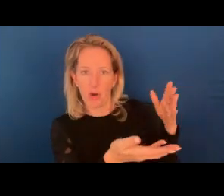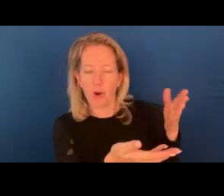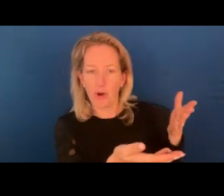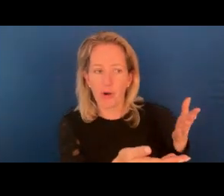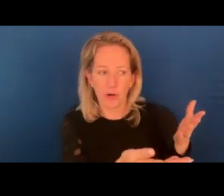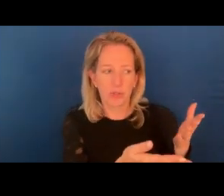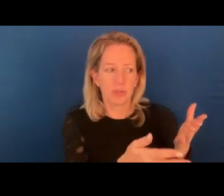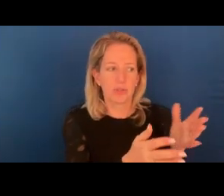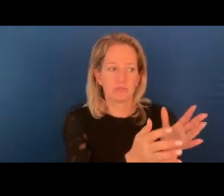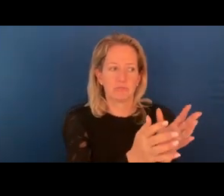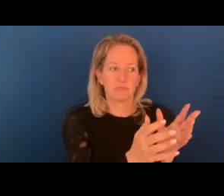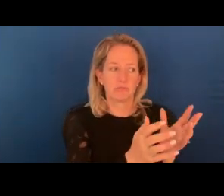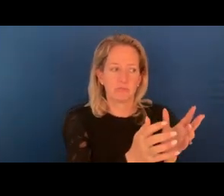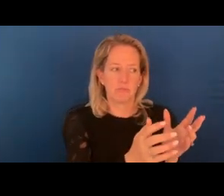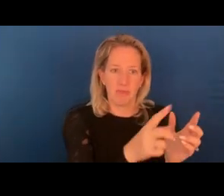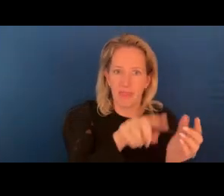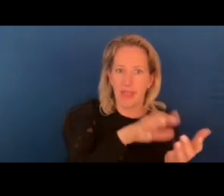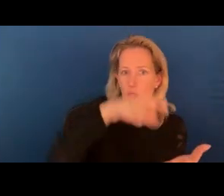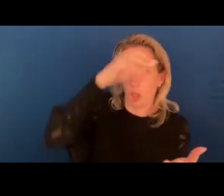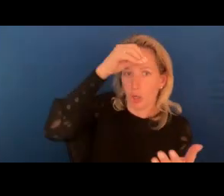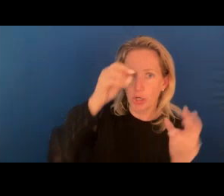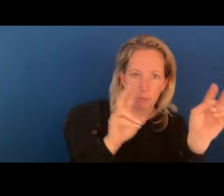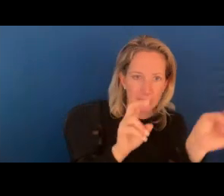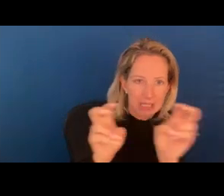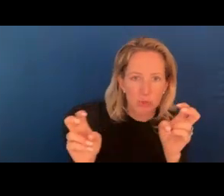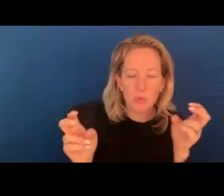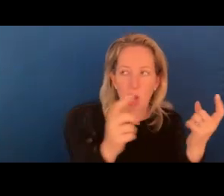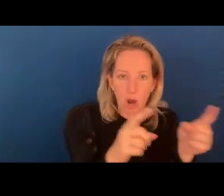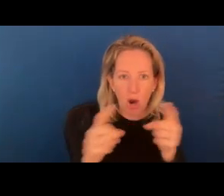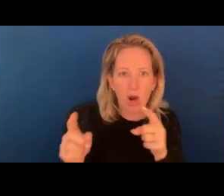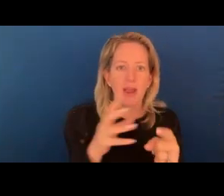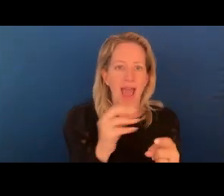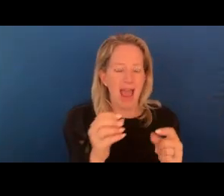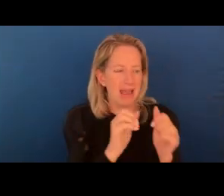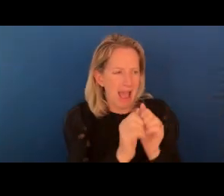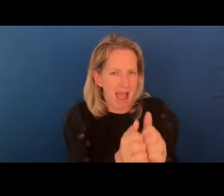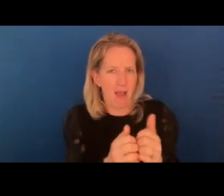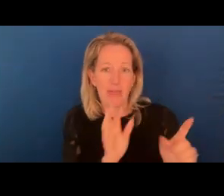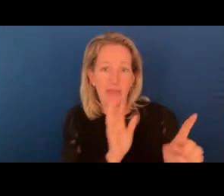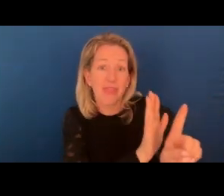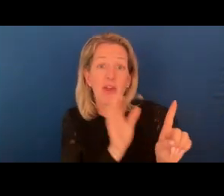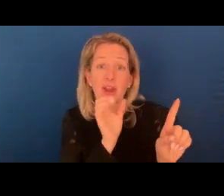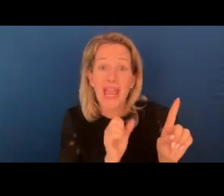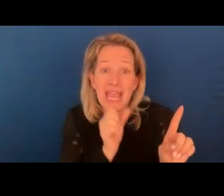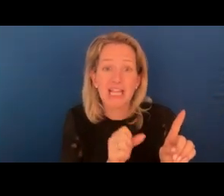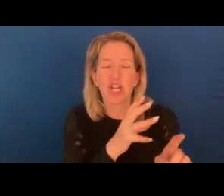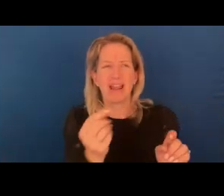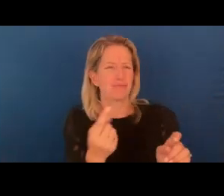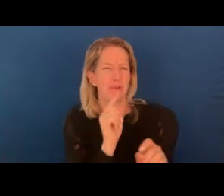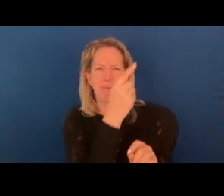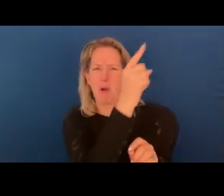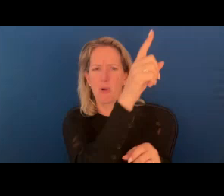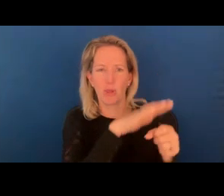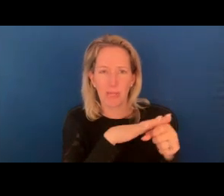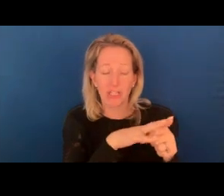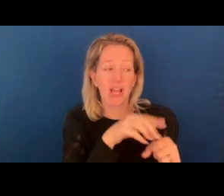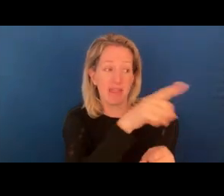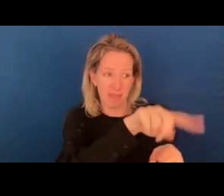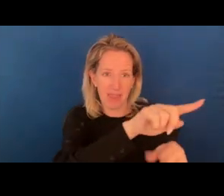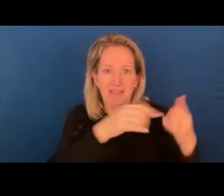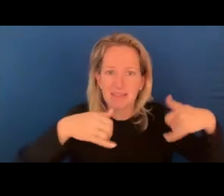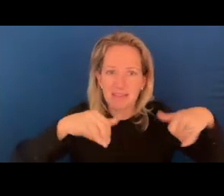them of what the issues are and how even, at their age and a remote location that they can still have a really